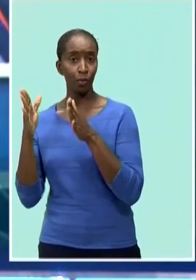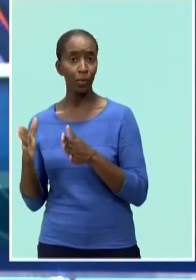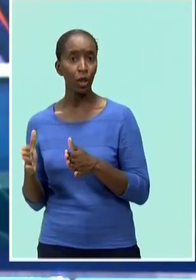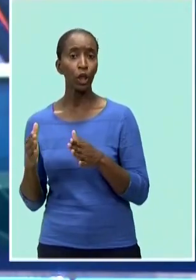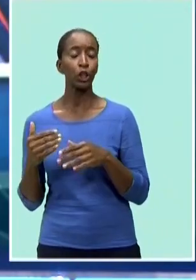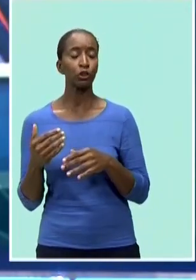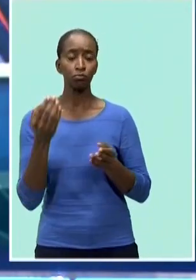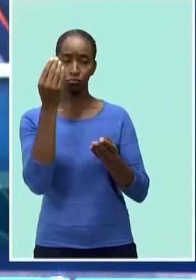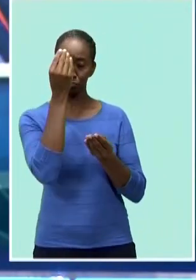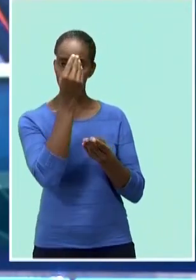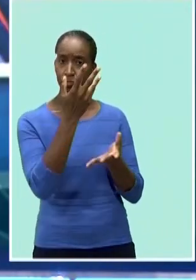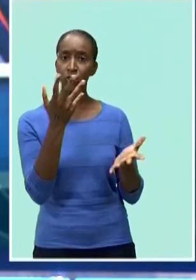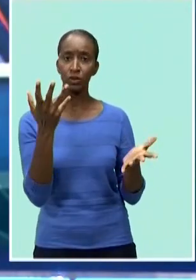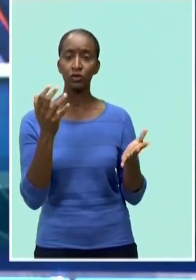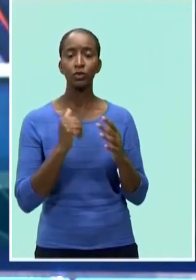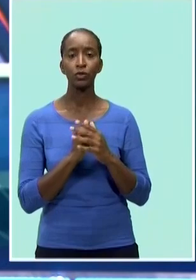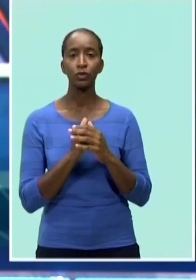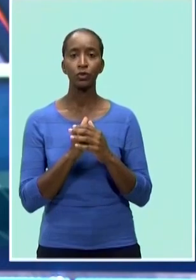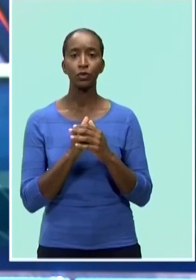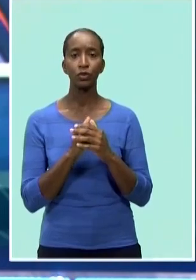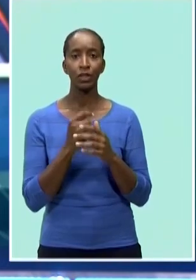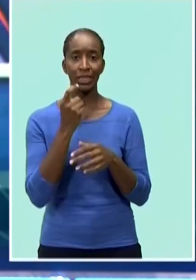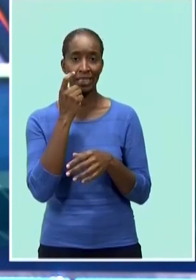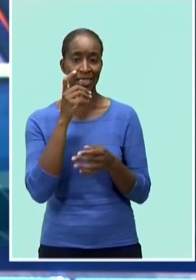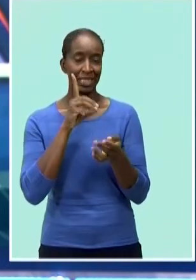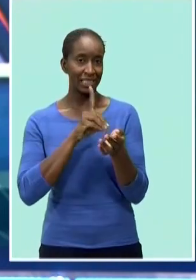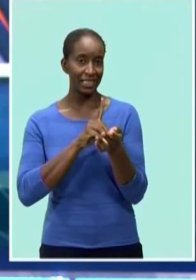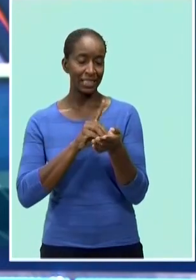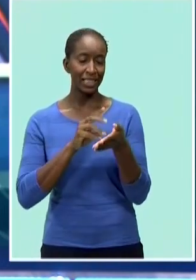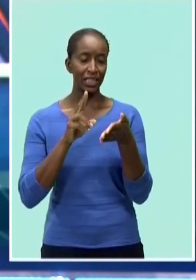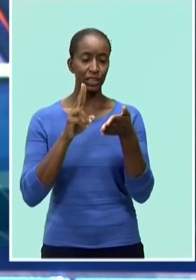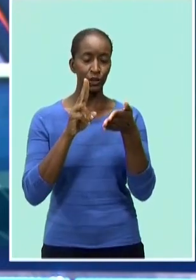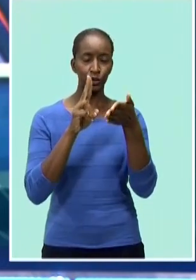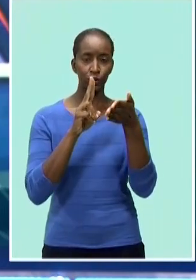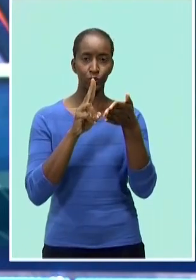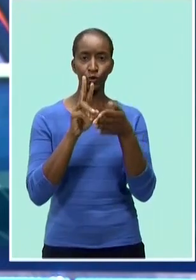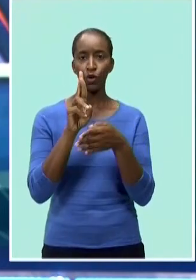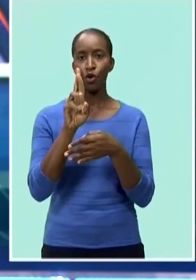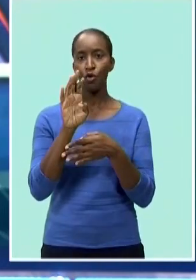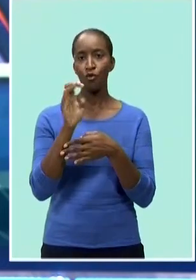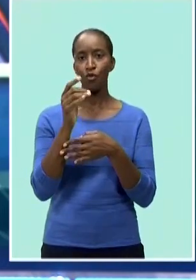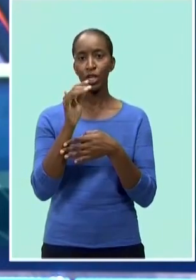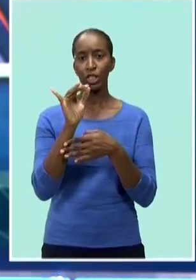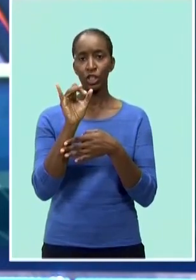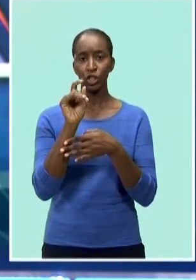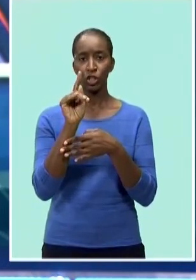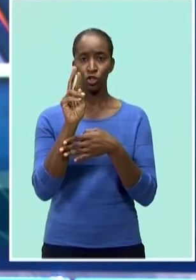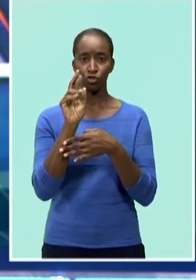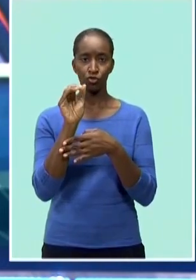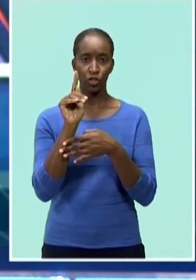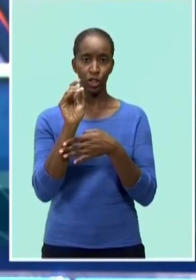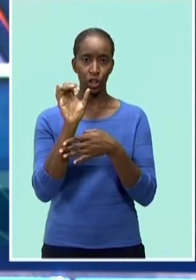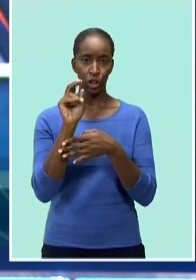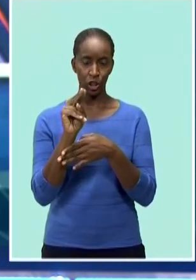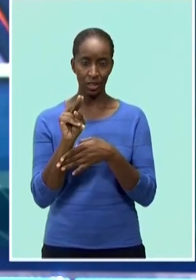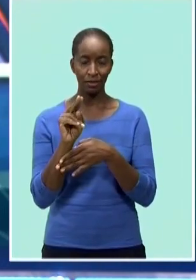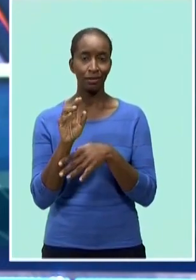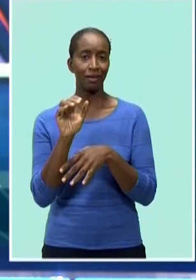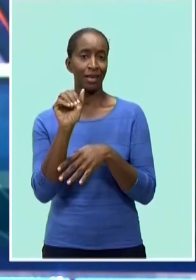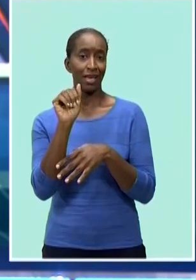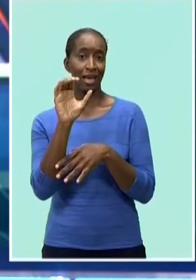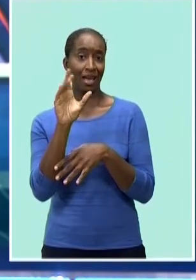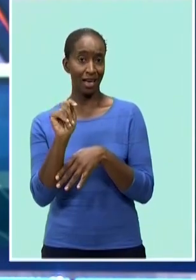Bostick revealed a thorough review of the Dental Registration Act has been already carried out. He says that mandatory continuing education will soon